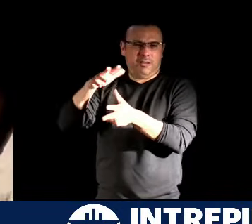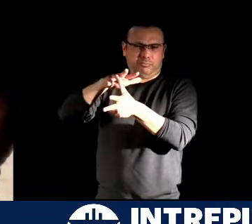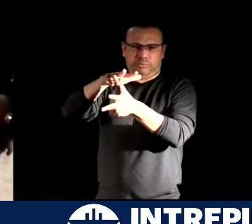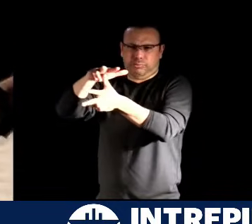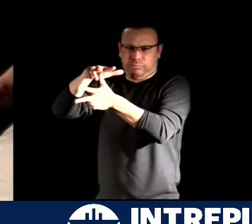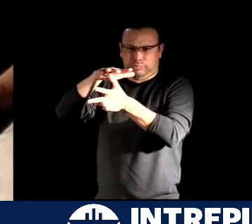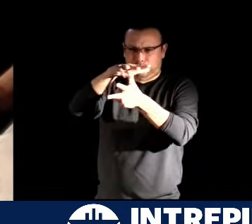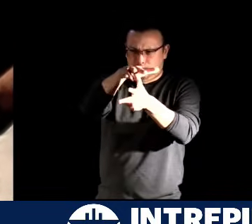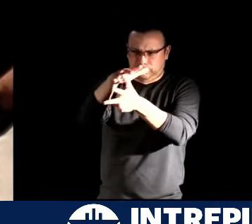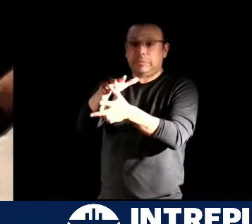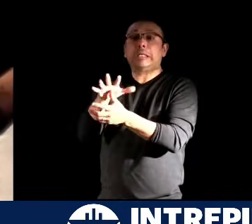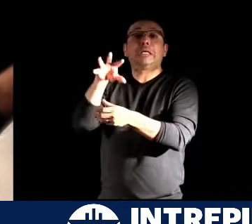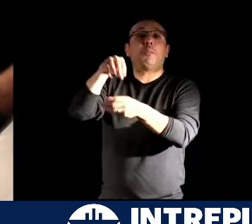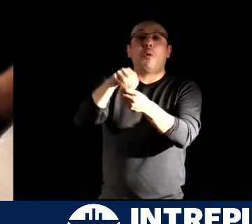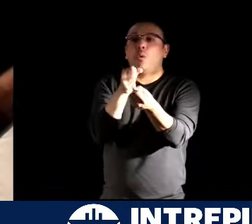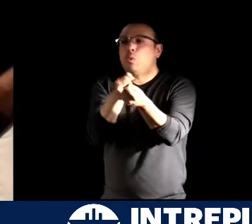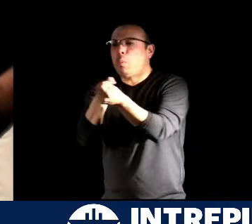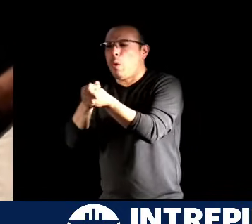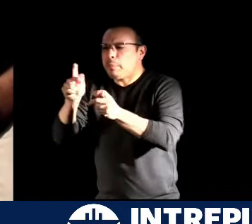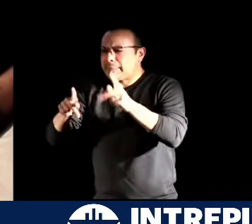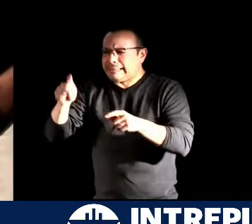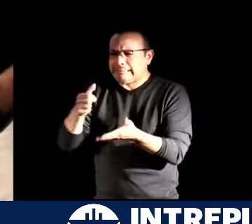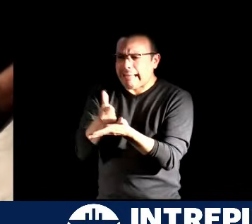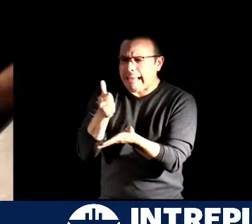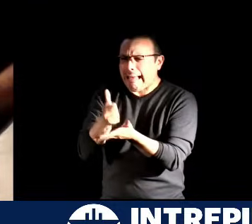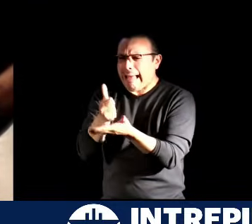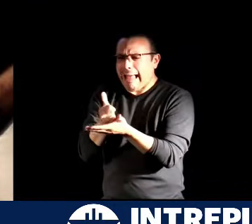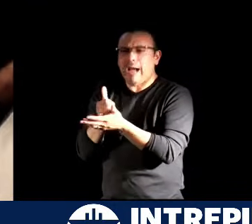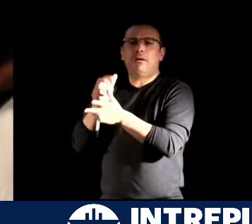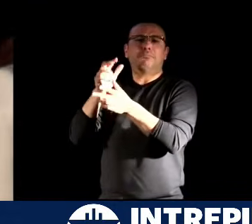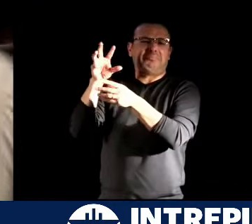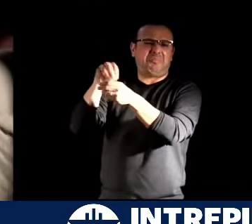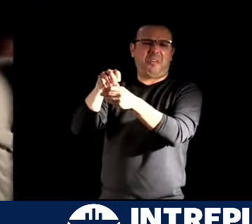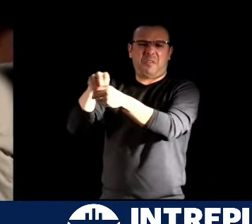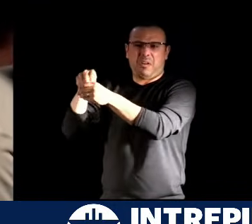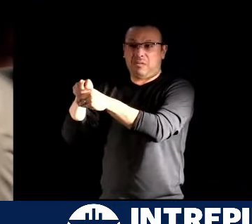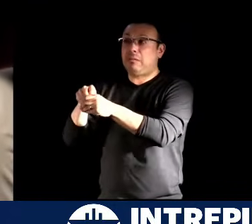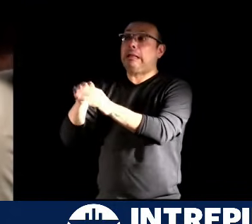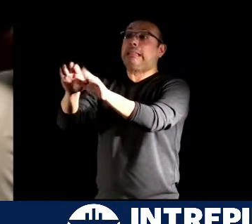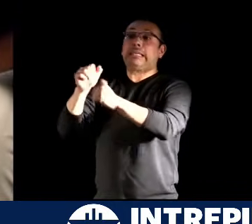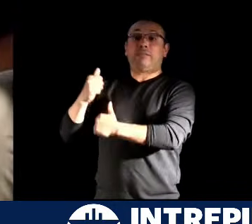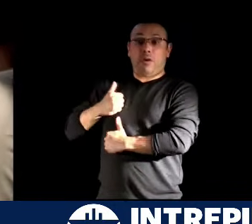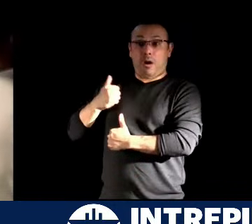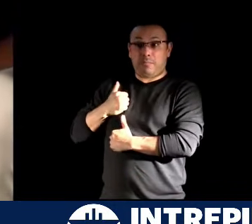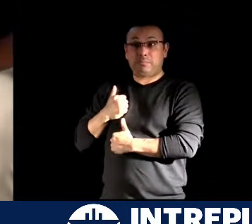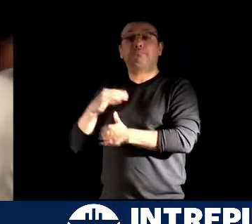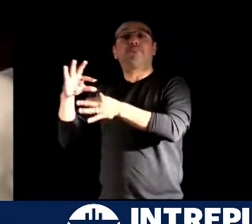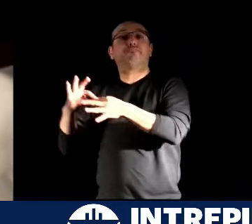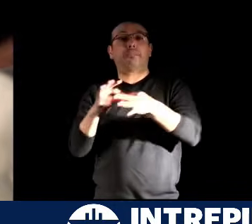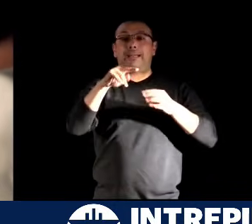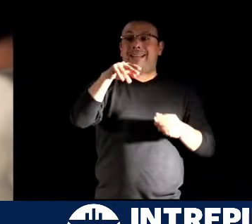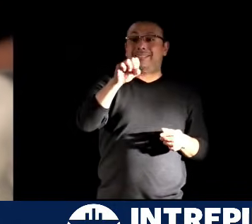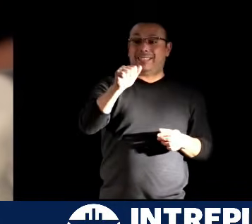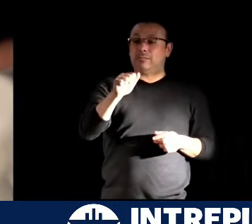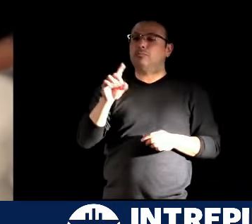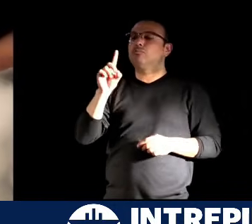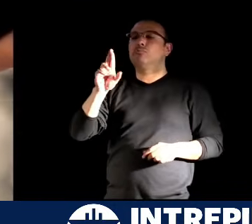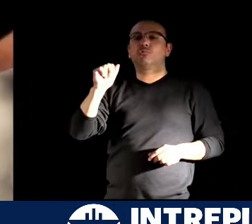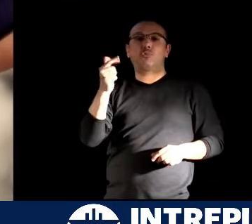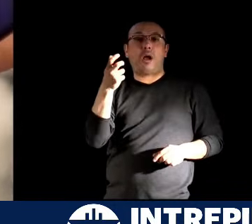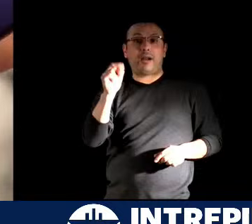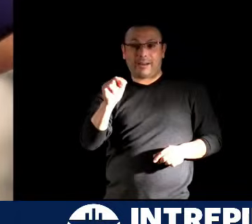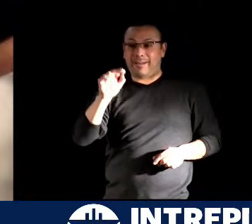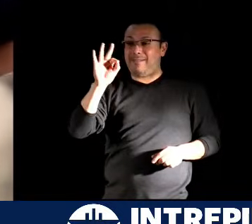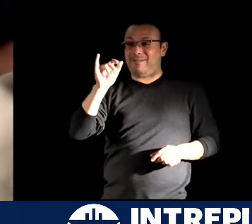relief efforts across the world, then left the Army to work at the Applied Physics Lab on NASA's Dragonfly mission, which also just got some exciting